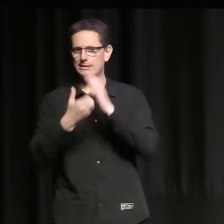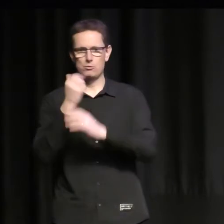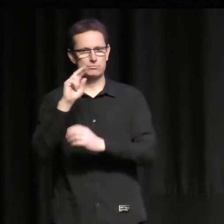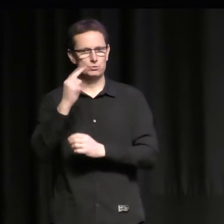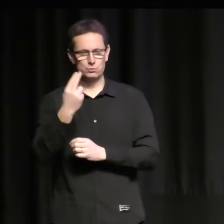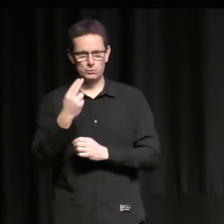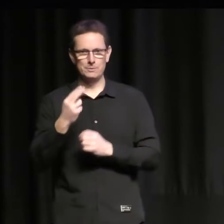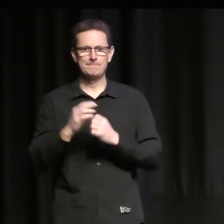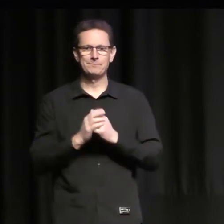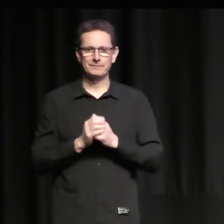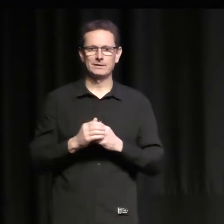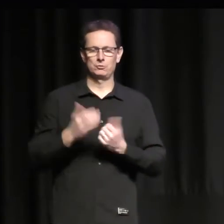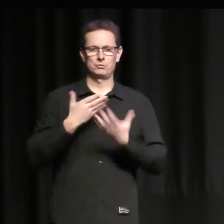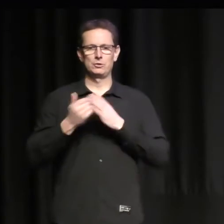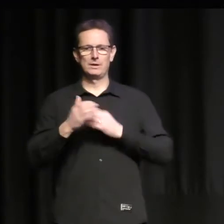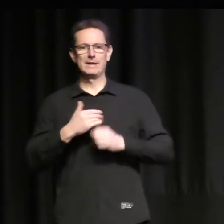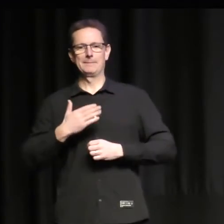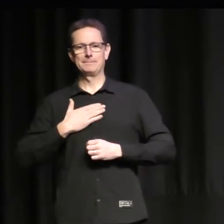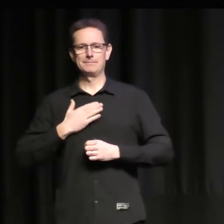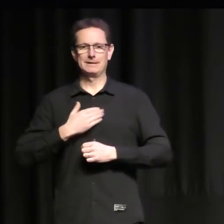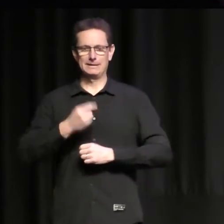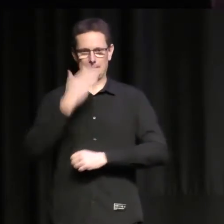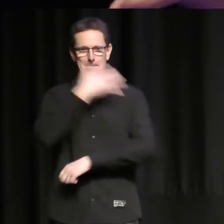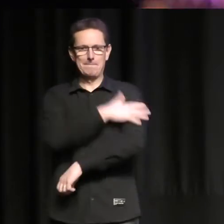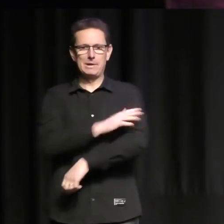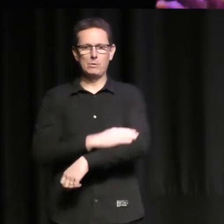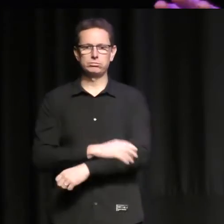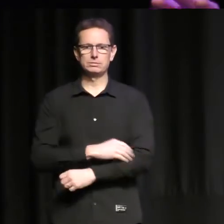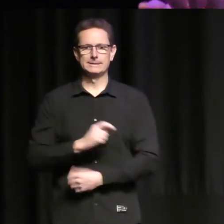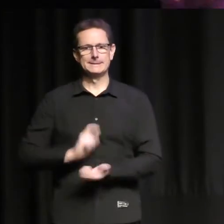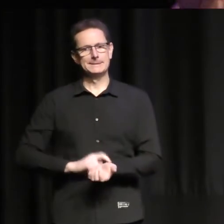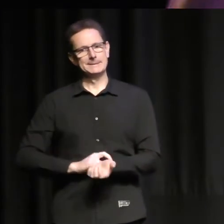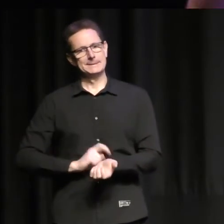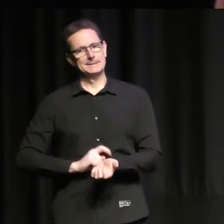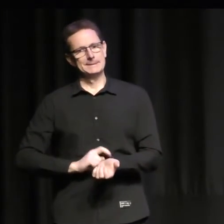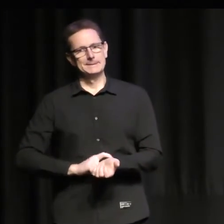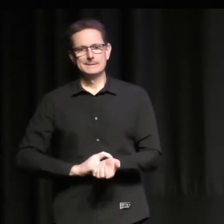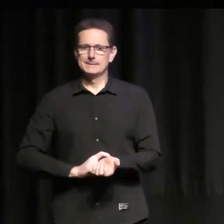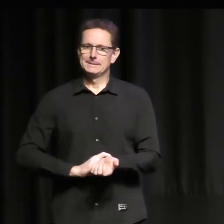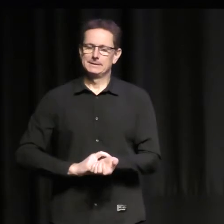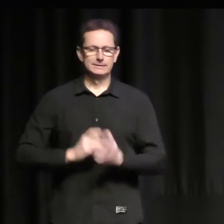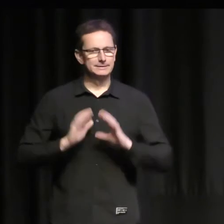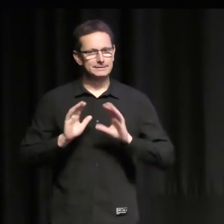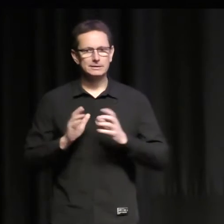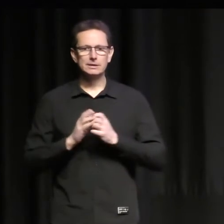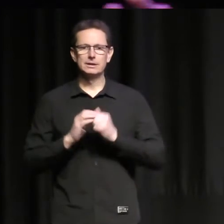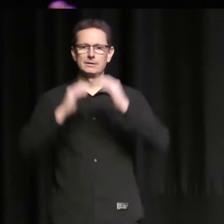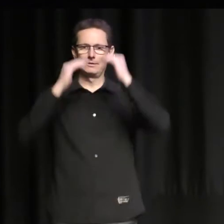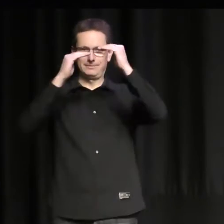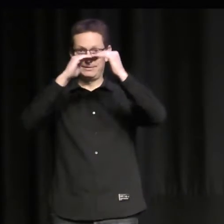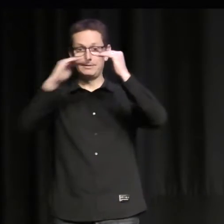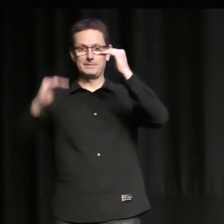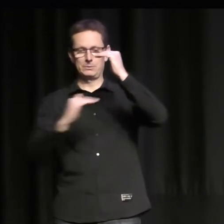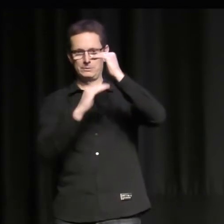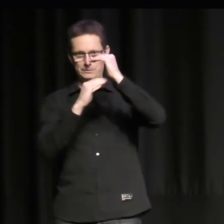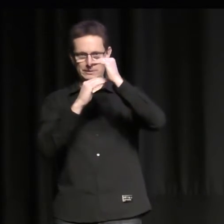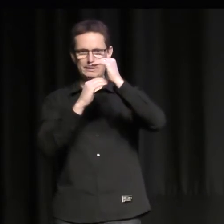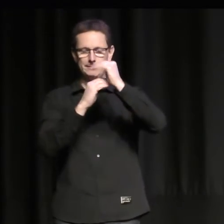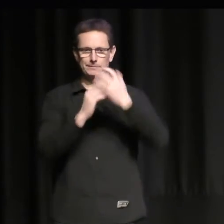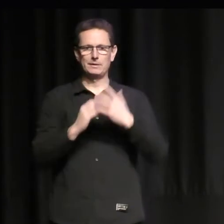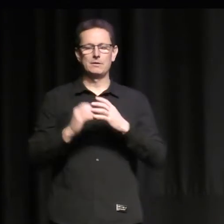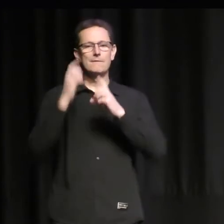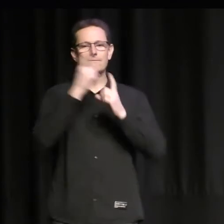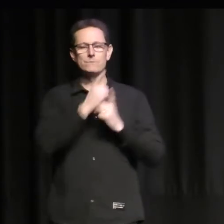It'll make my blood boil, so, I prefer not to. Underneath, you have a salariat, people with